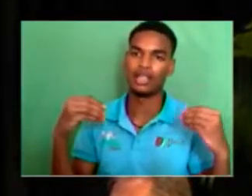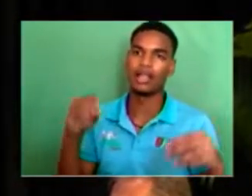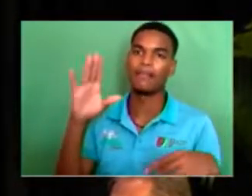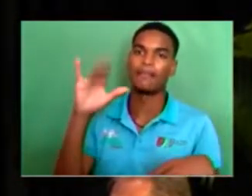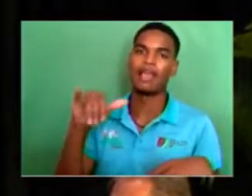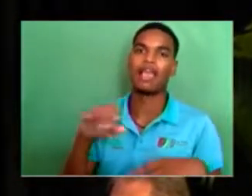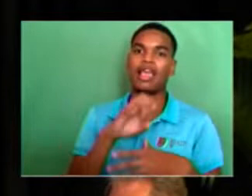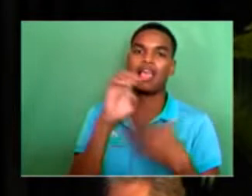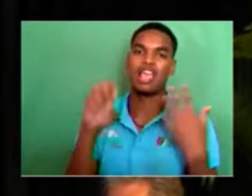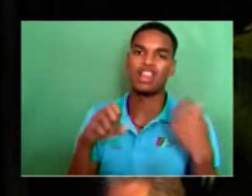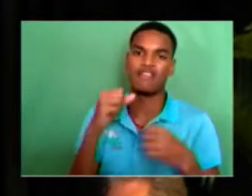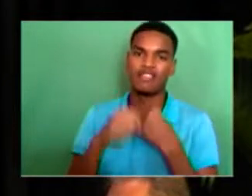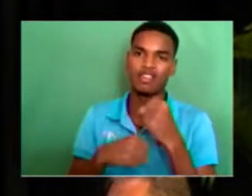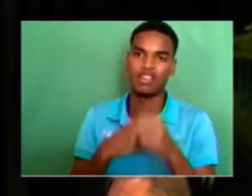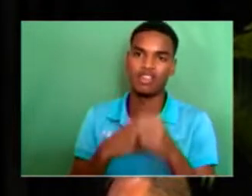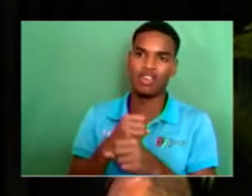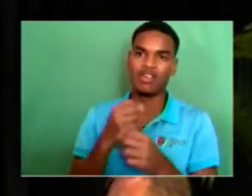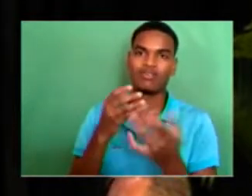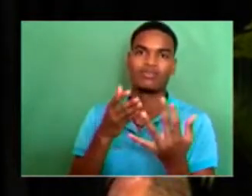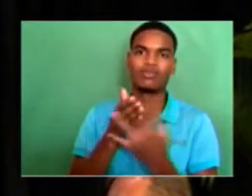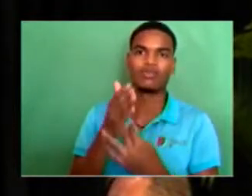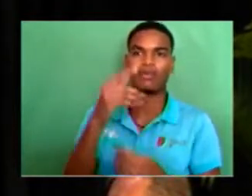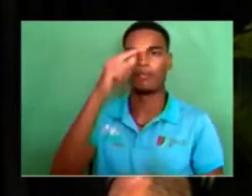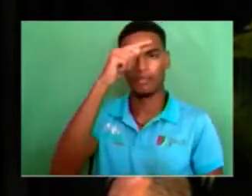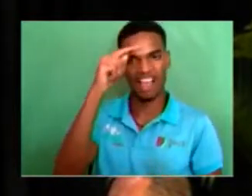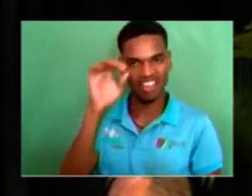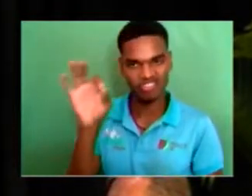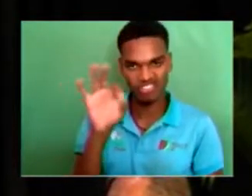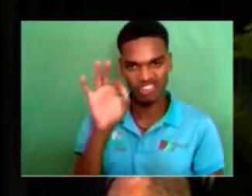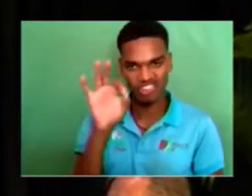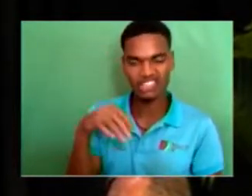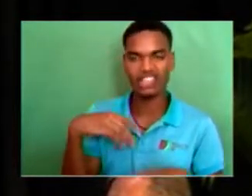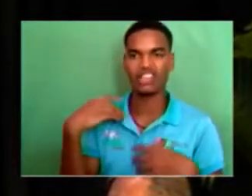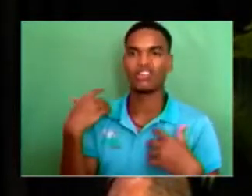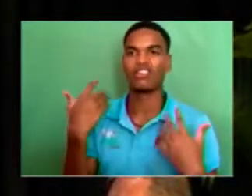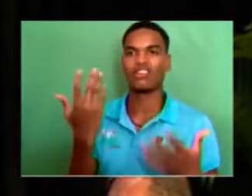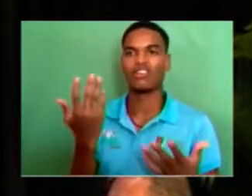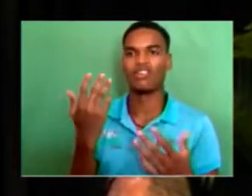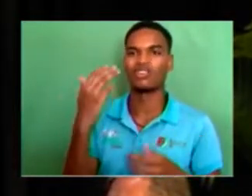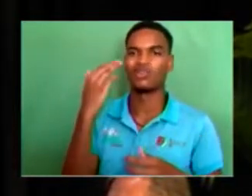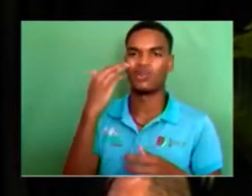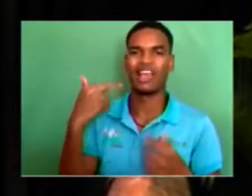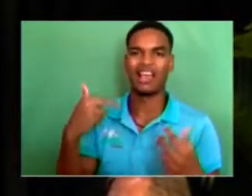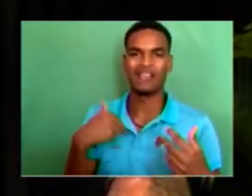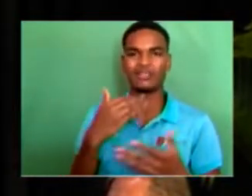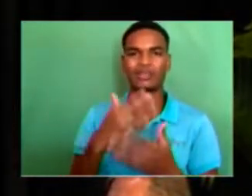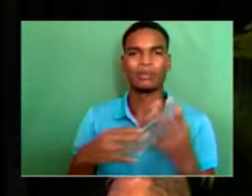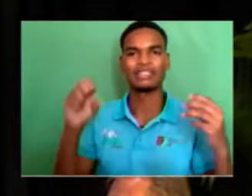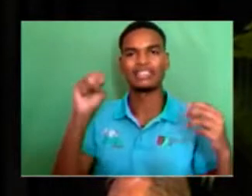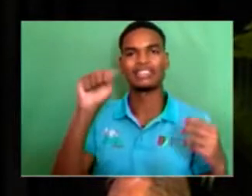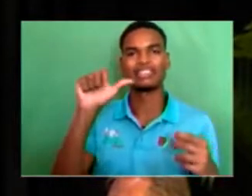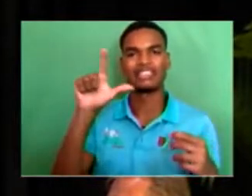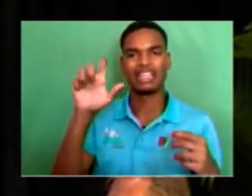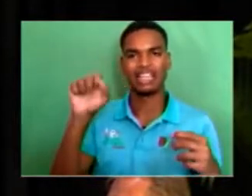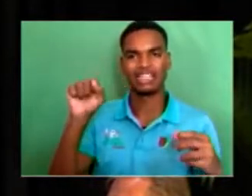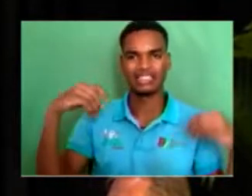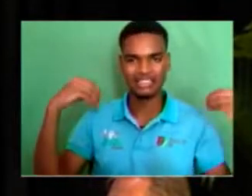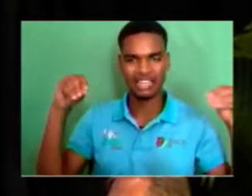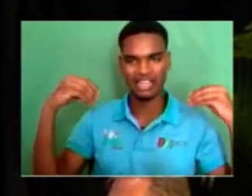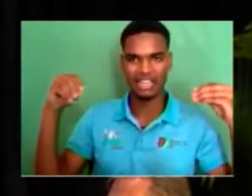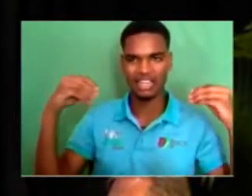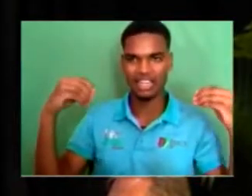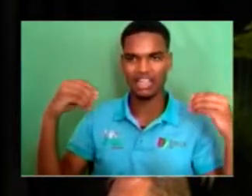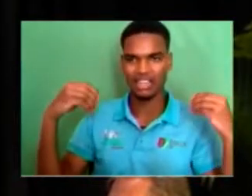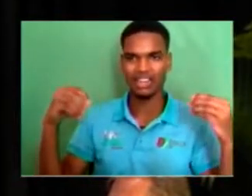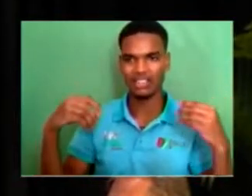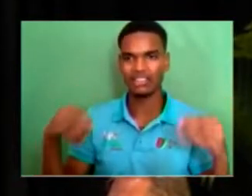the kind of Black Friday or, some other kind of, sales event, right? So, so when we announce